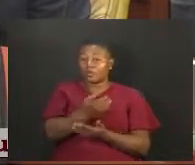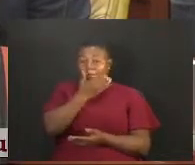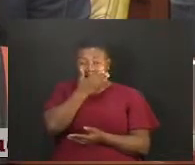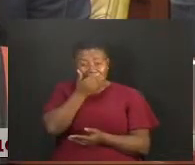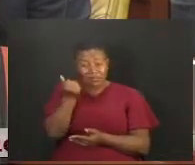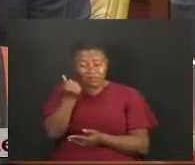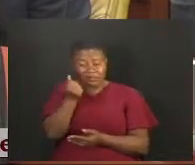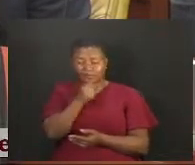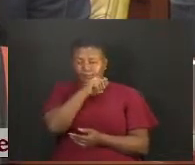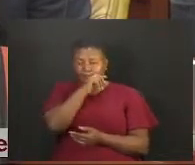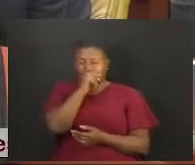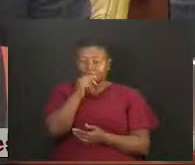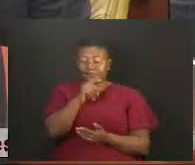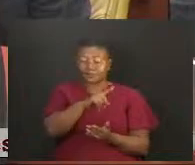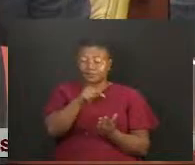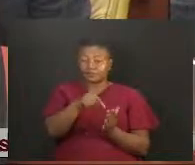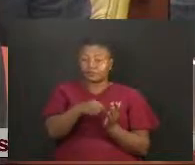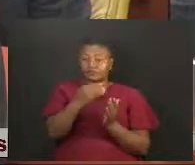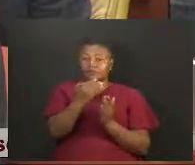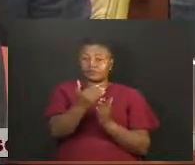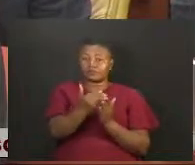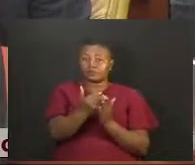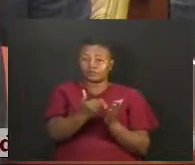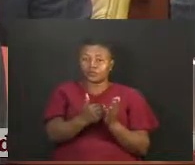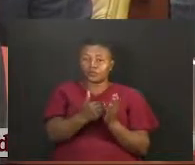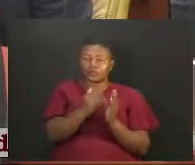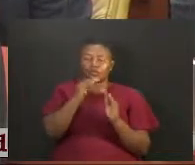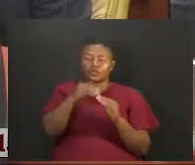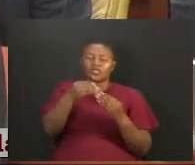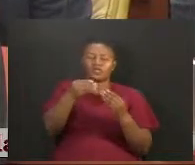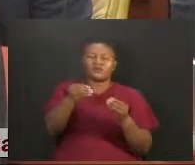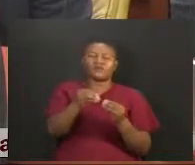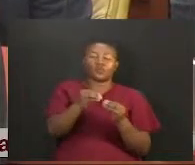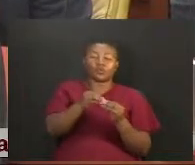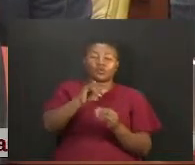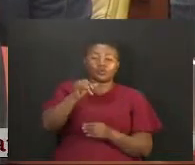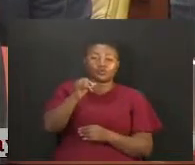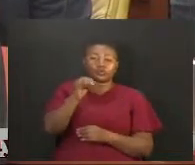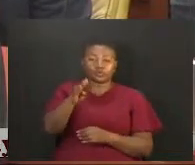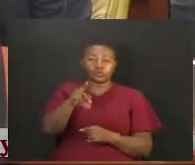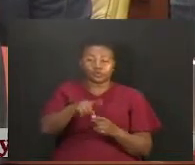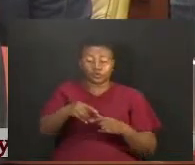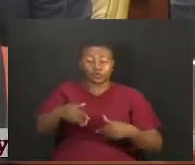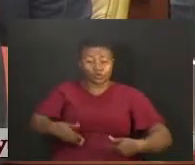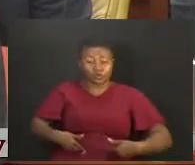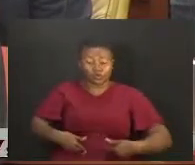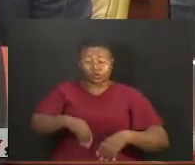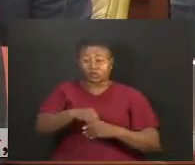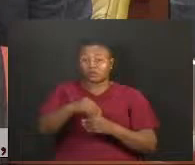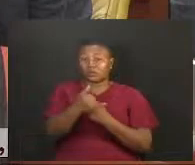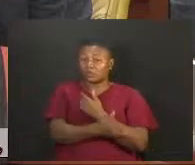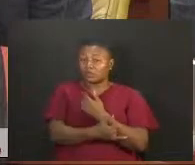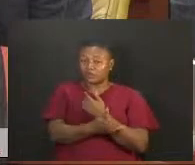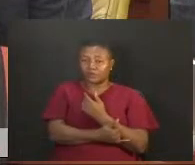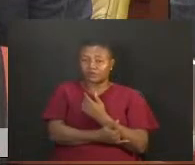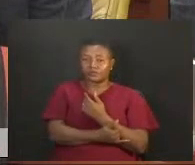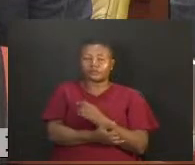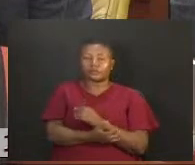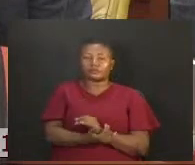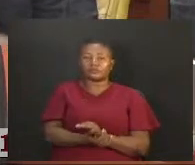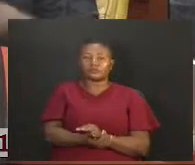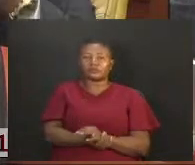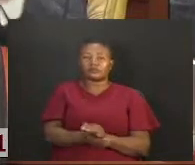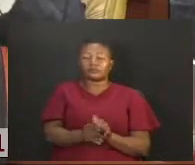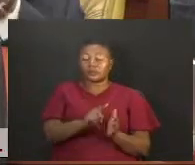a budget that will create jobs for the youth of this country. Because this is a budget that